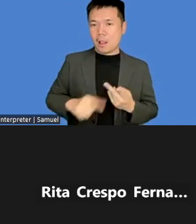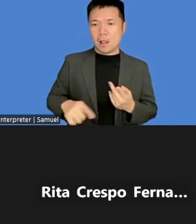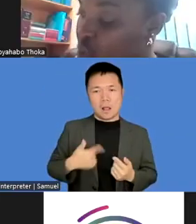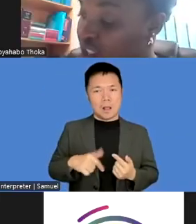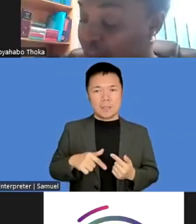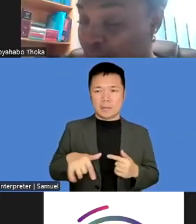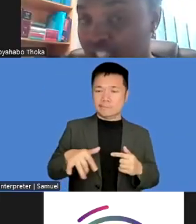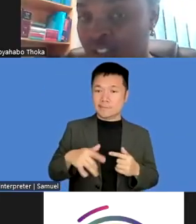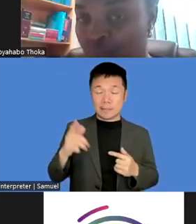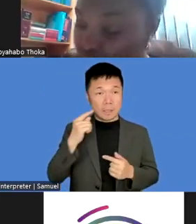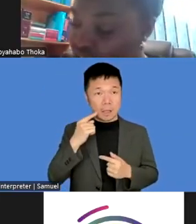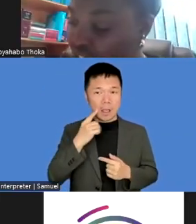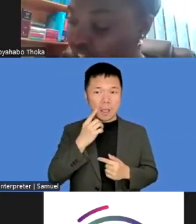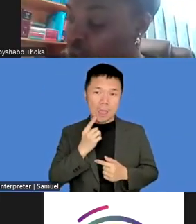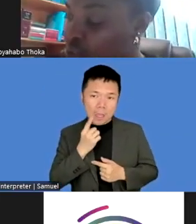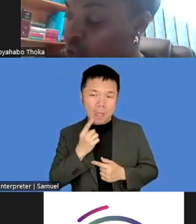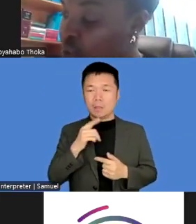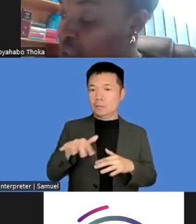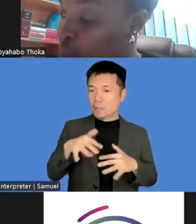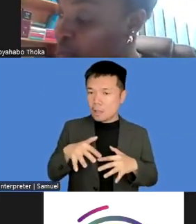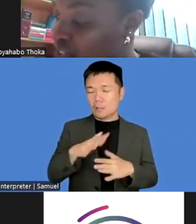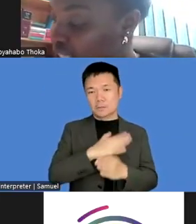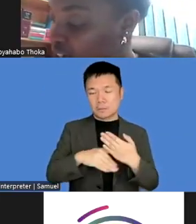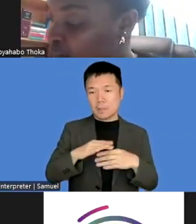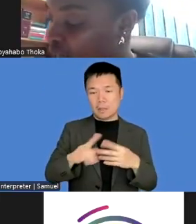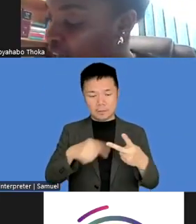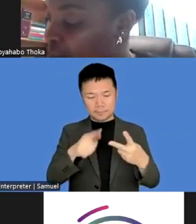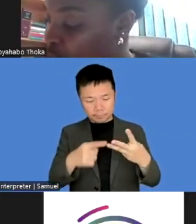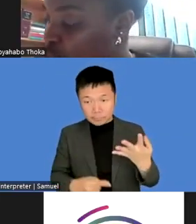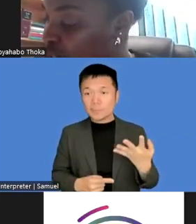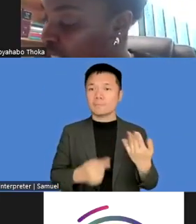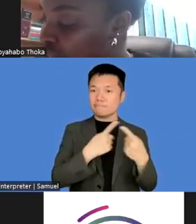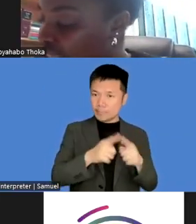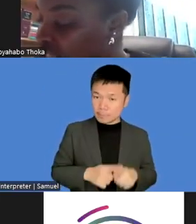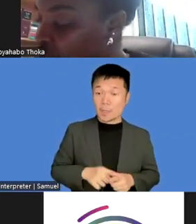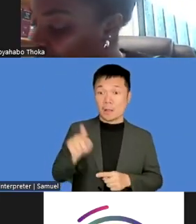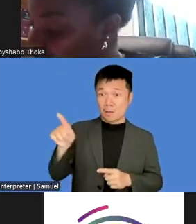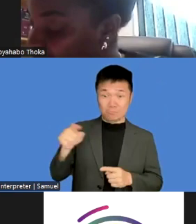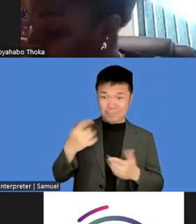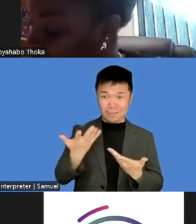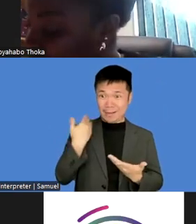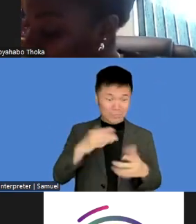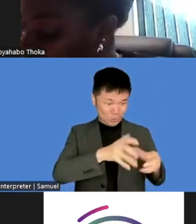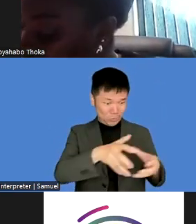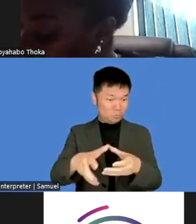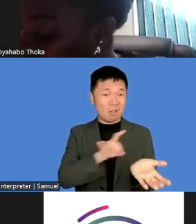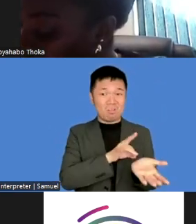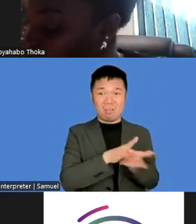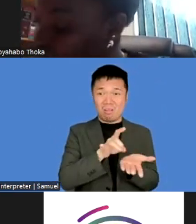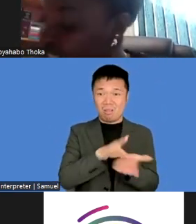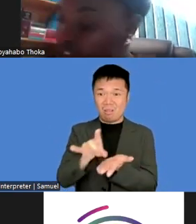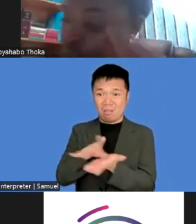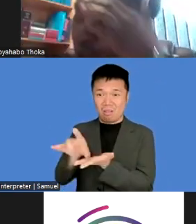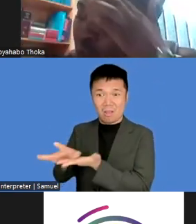profound intellectual disabilities. These are the categories of children that were previously excluded, and that the revised directives were